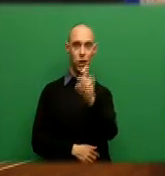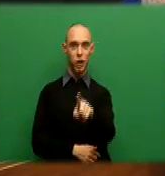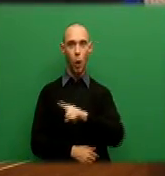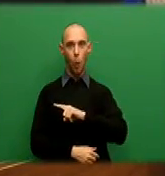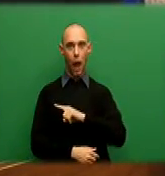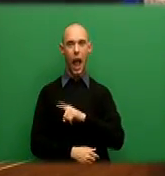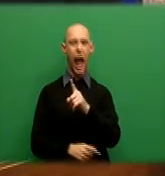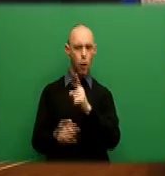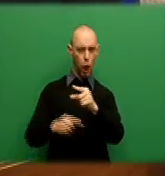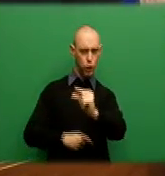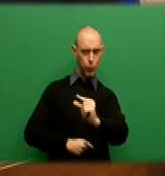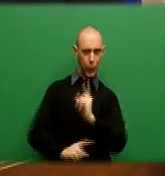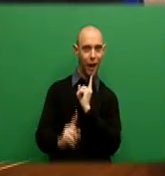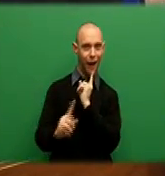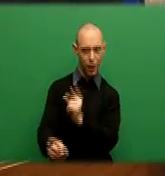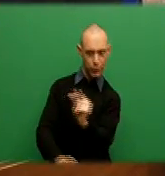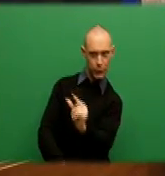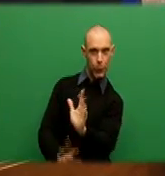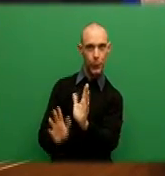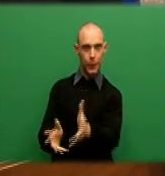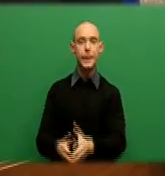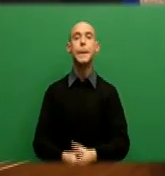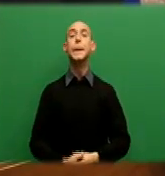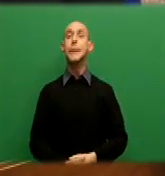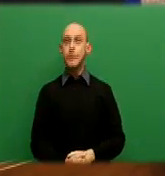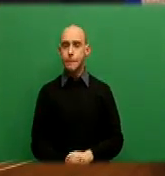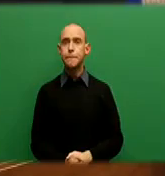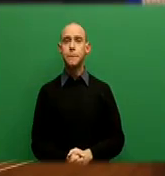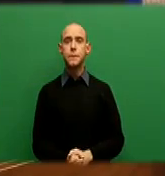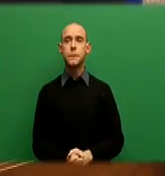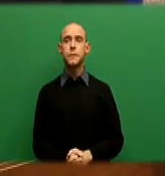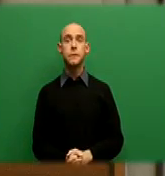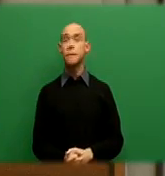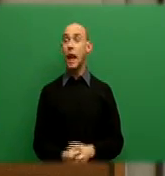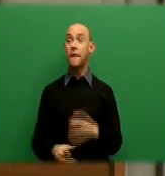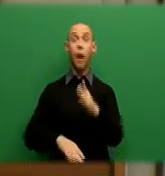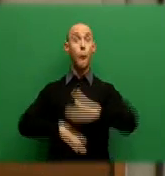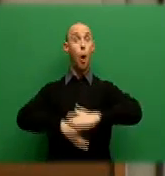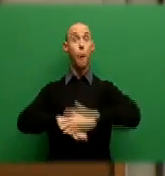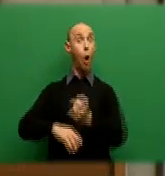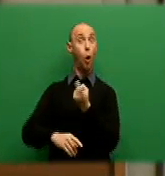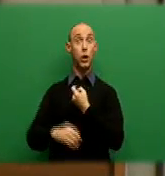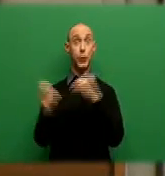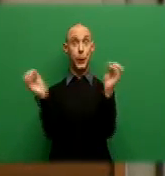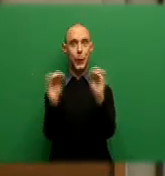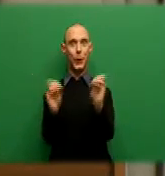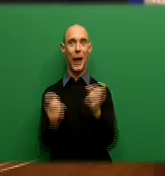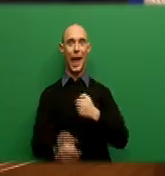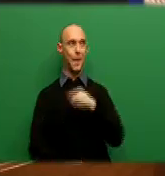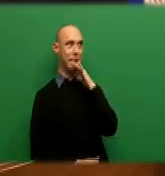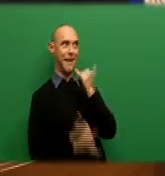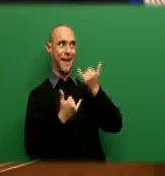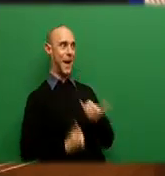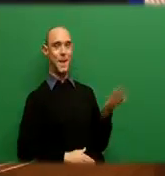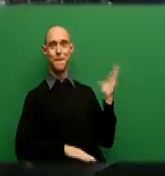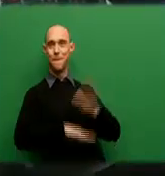very... I will come to your question. The split decision, yeah. If you don't have, it's okay. At the moment, I don't have